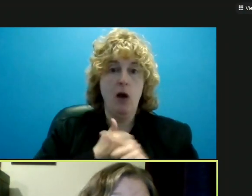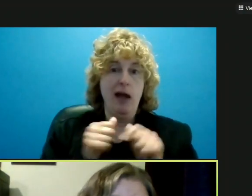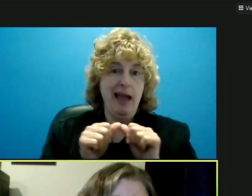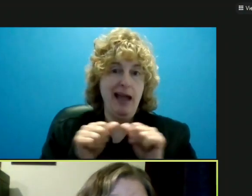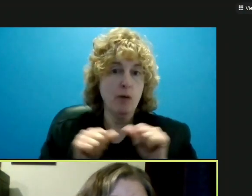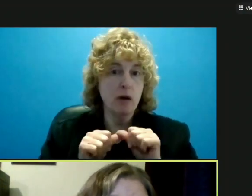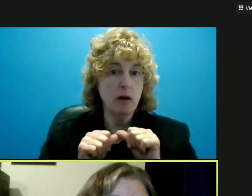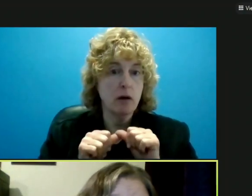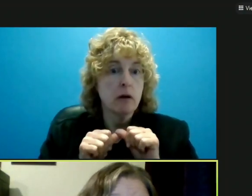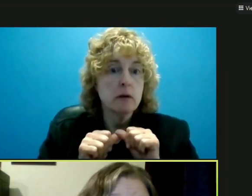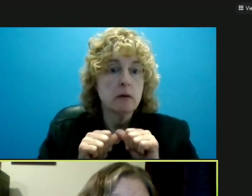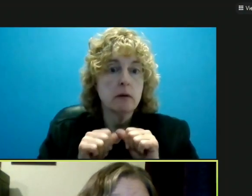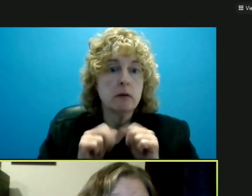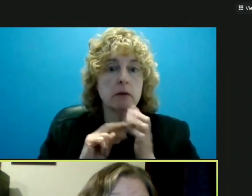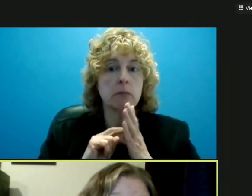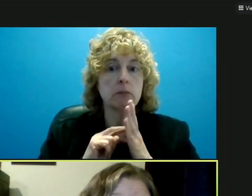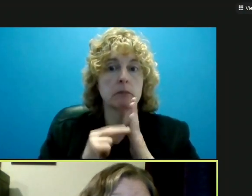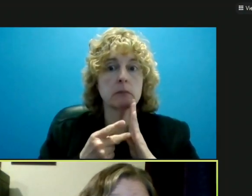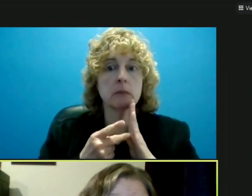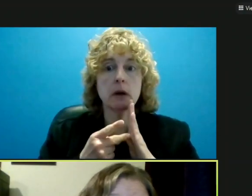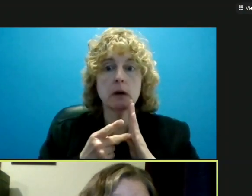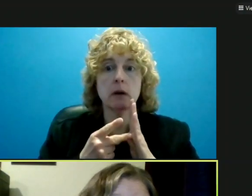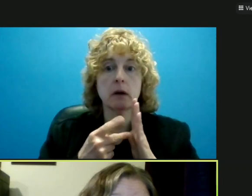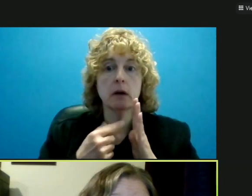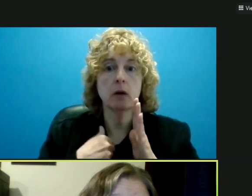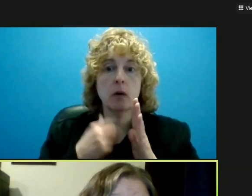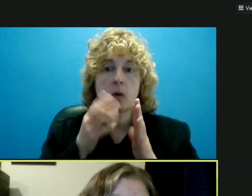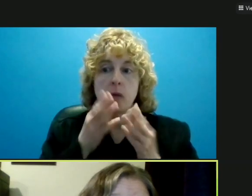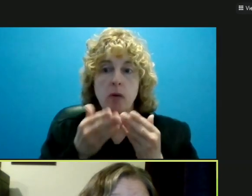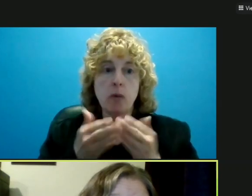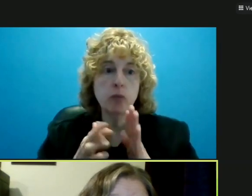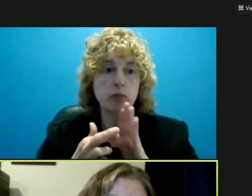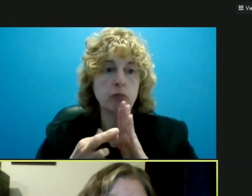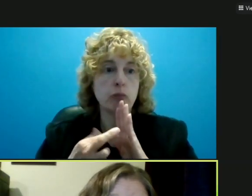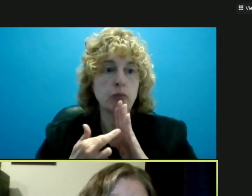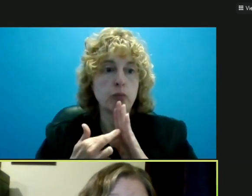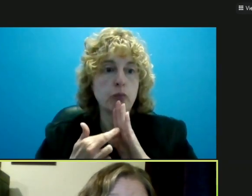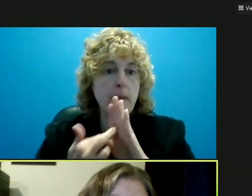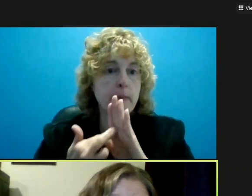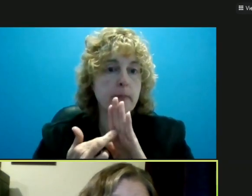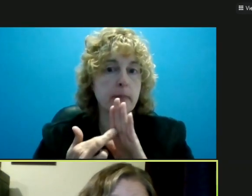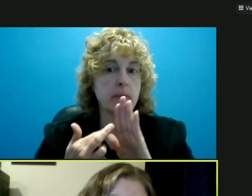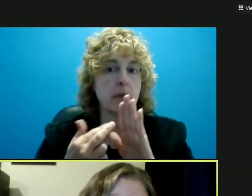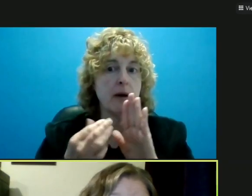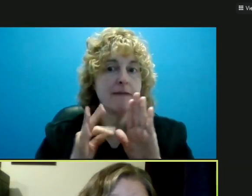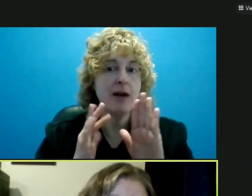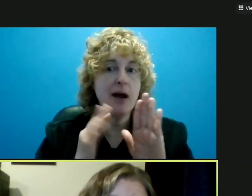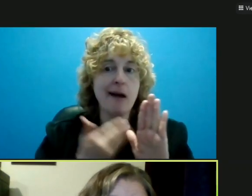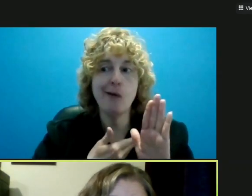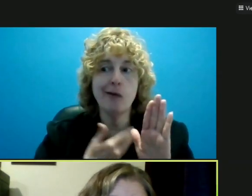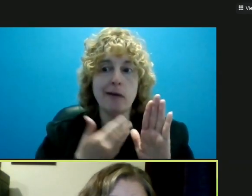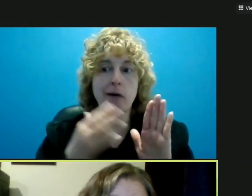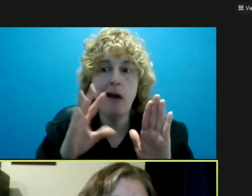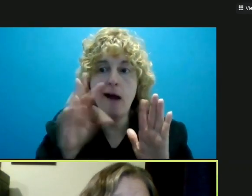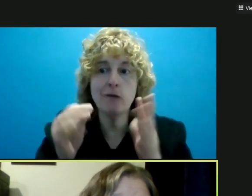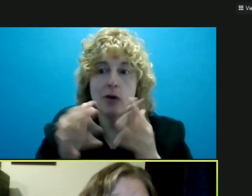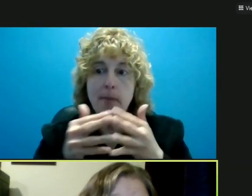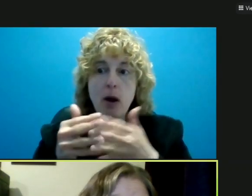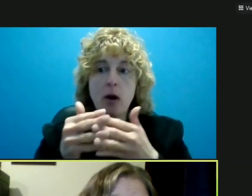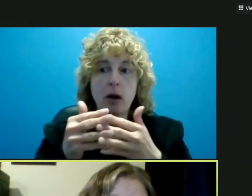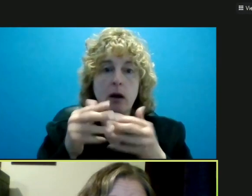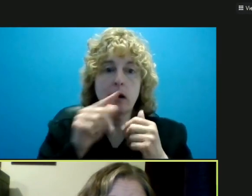mean that we would lose, you know, we would lose representation of our African-American and Latino populations.